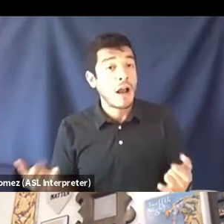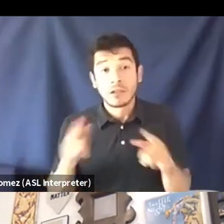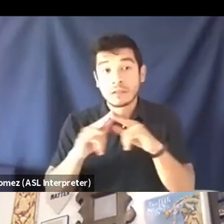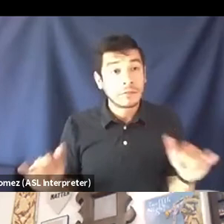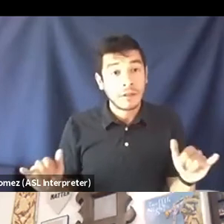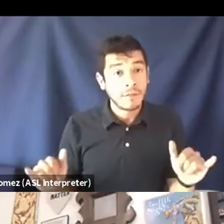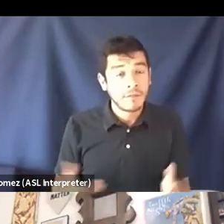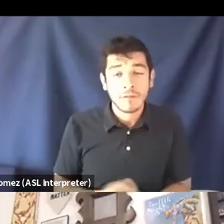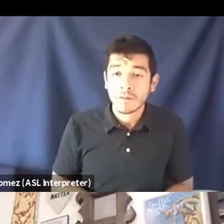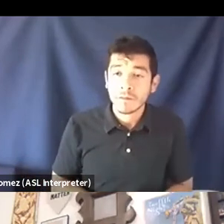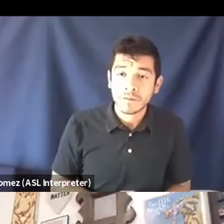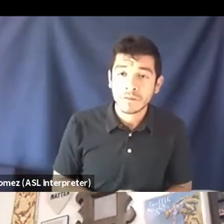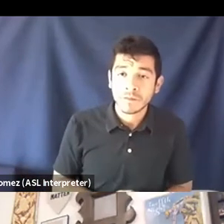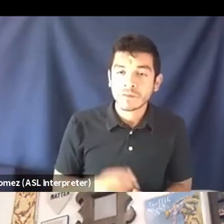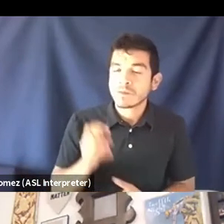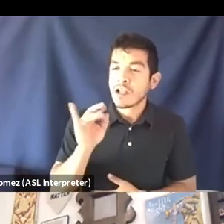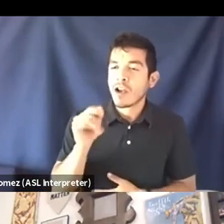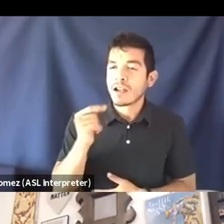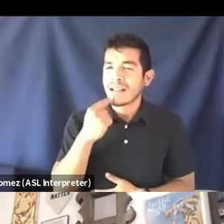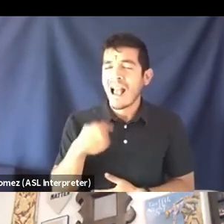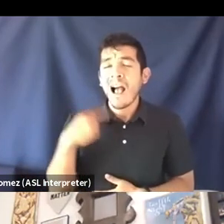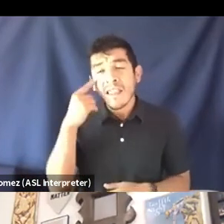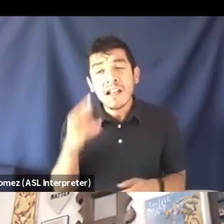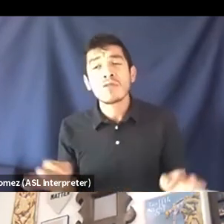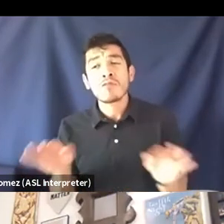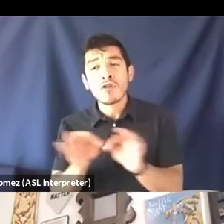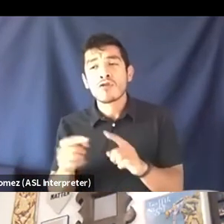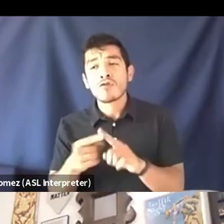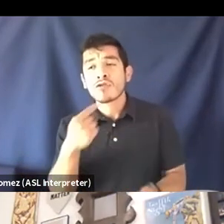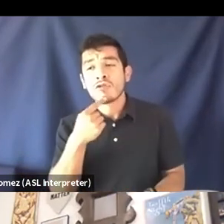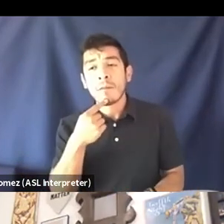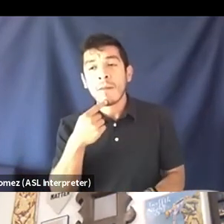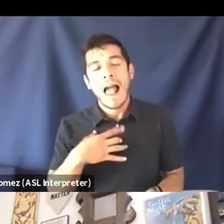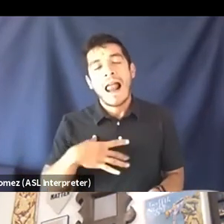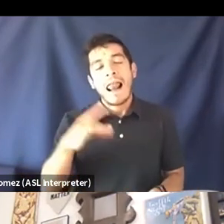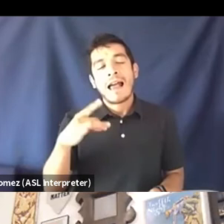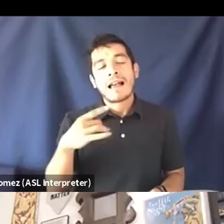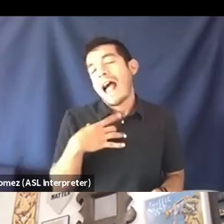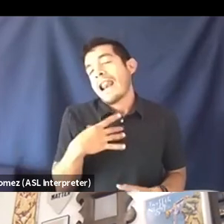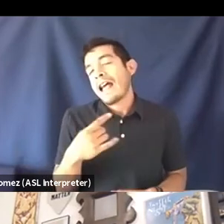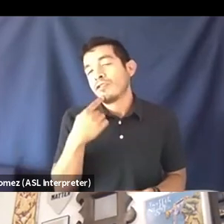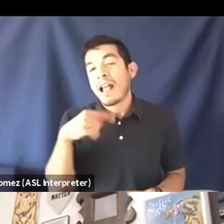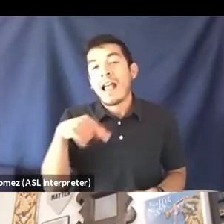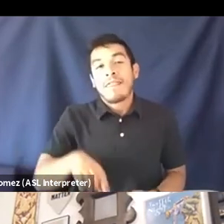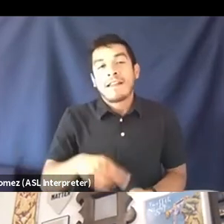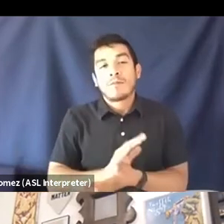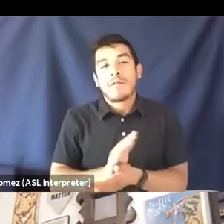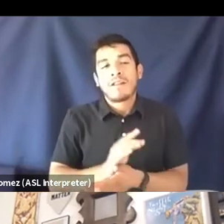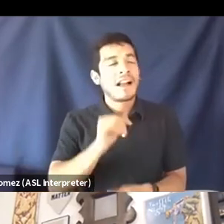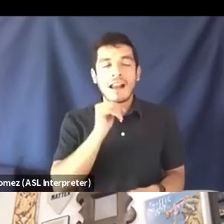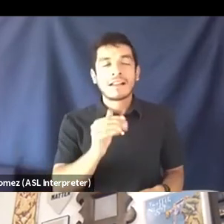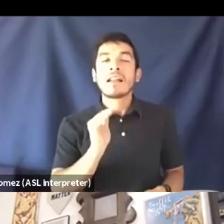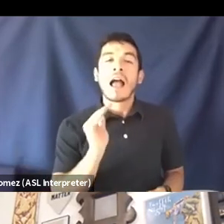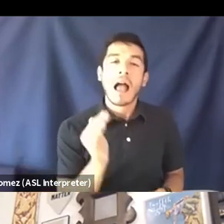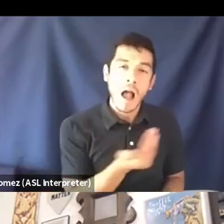Well, I think it's important to note that this film, I like to call it our film. It's been a tremendous collaboration